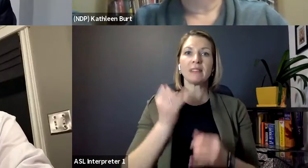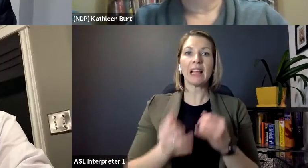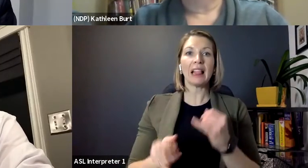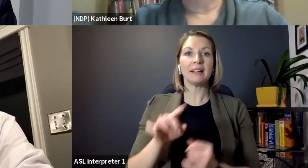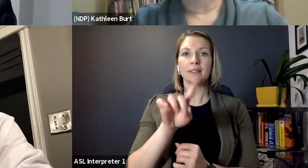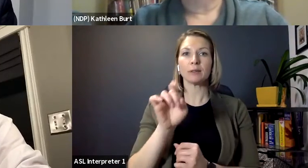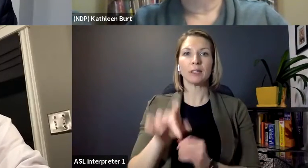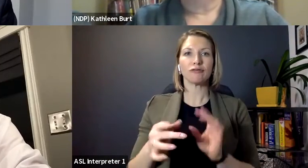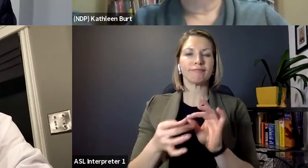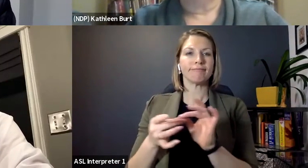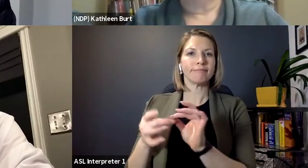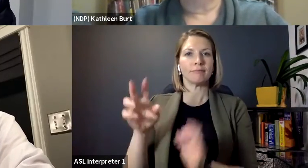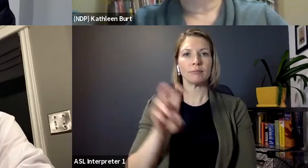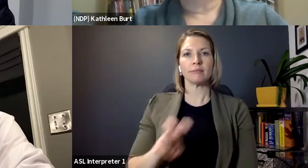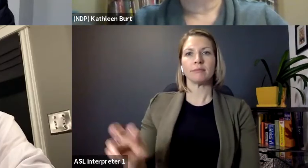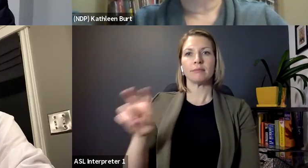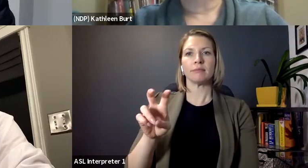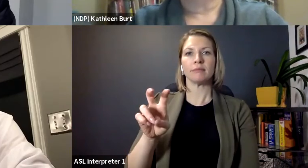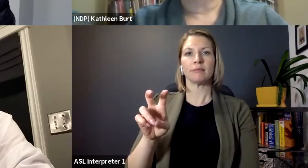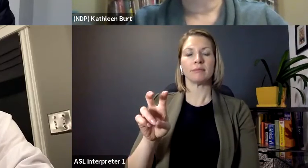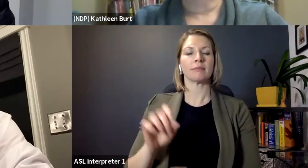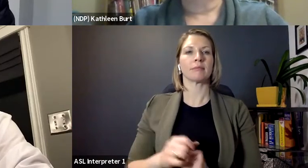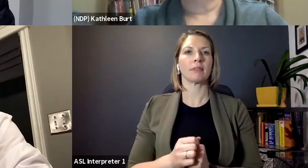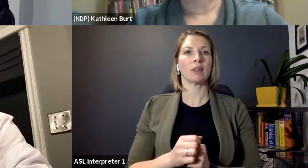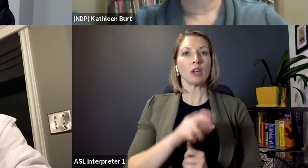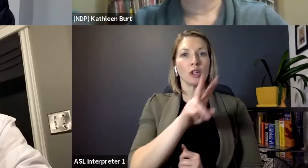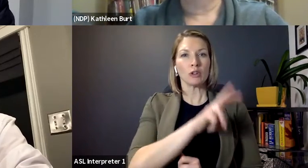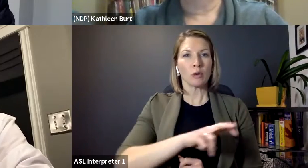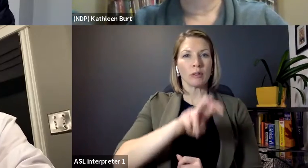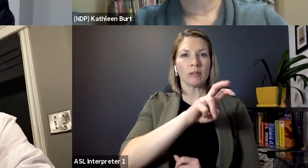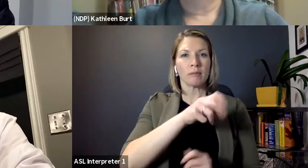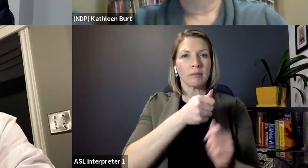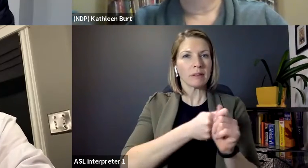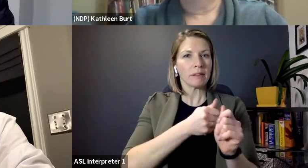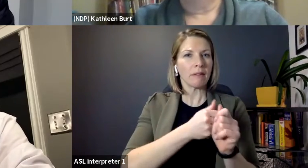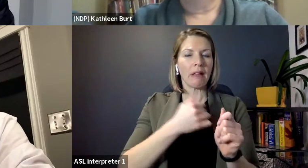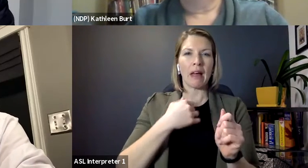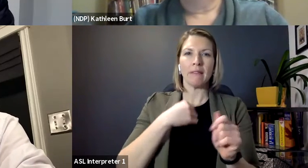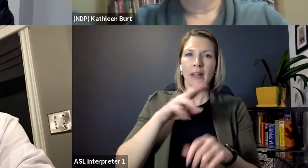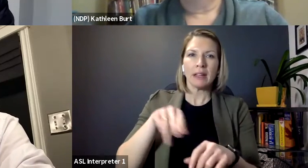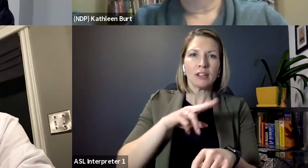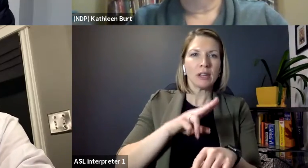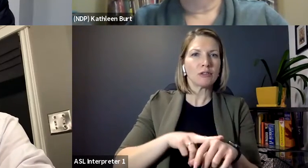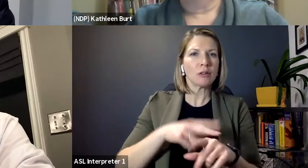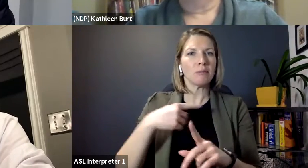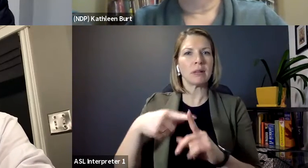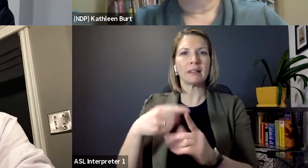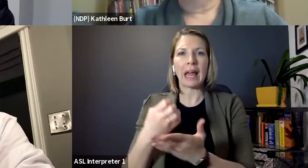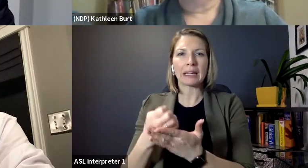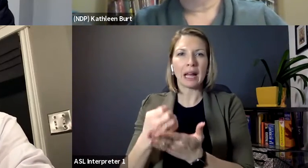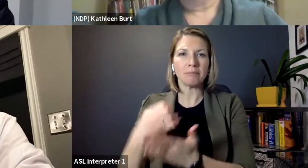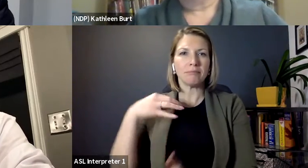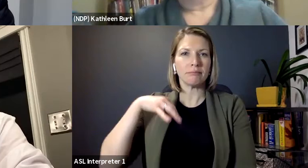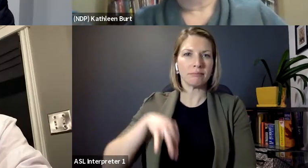Tourism helps to preserve our cultural and natural assets and adds a tremendous value to the provincial and local economy.